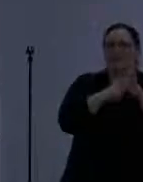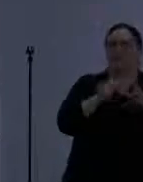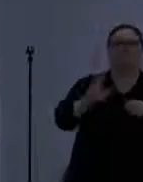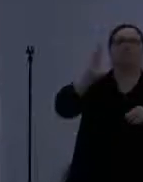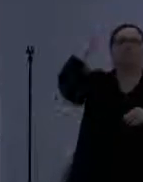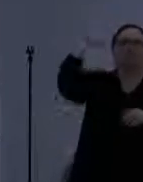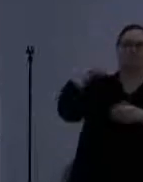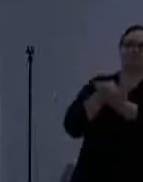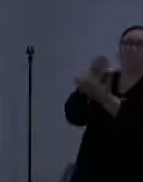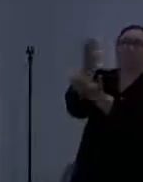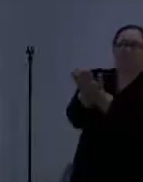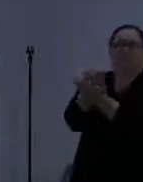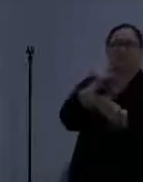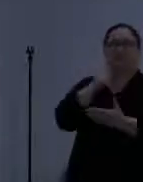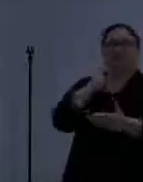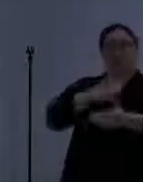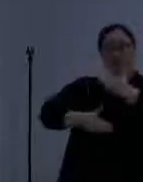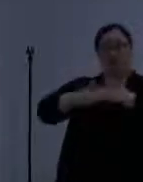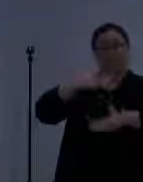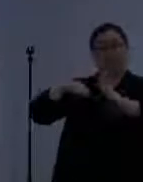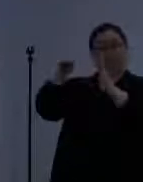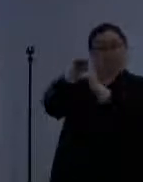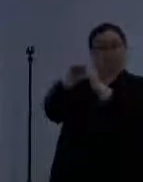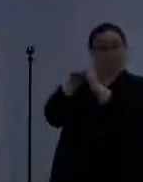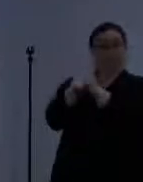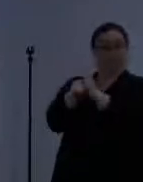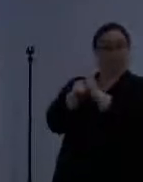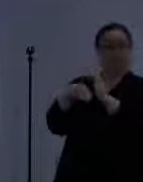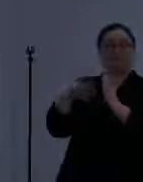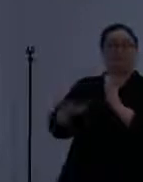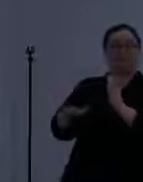to what the code of conduct needed to look like.